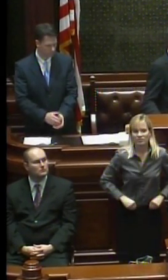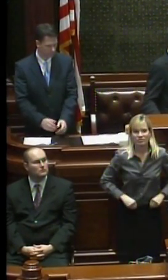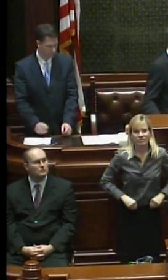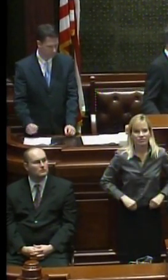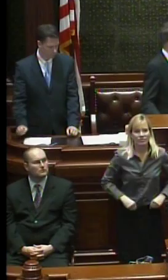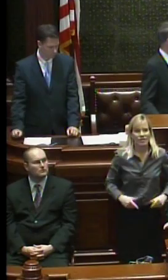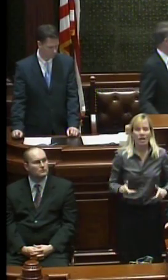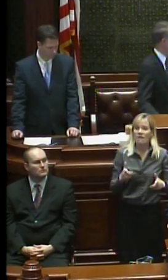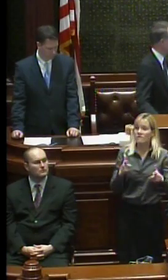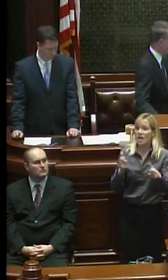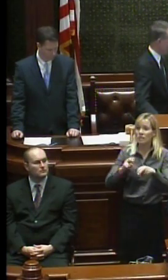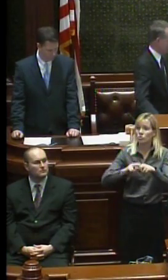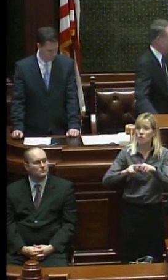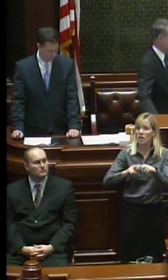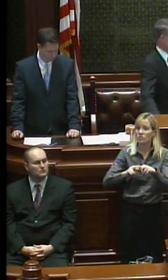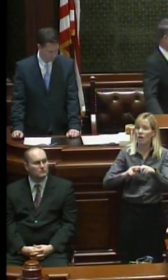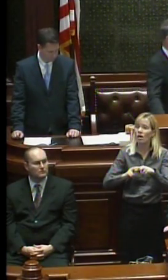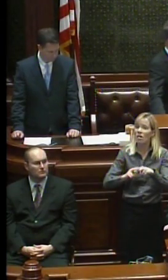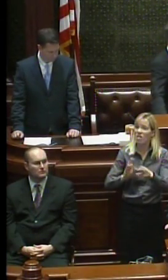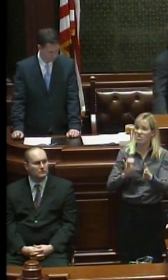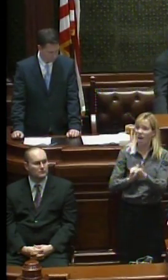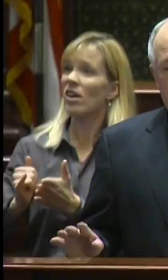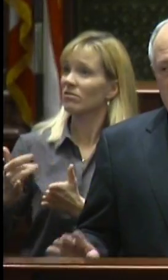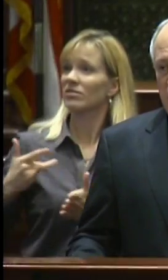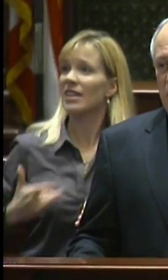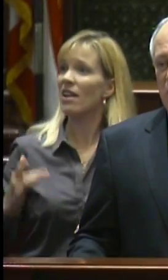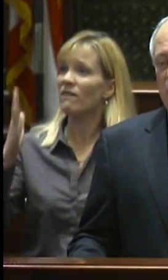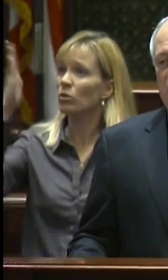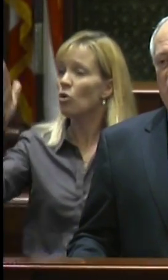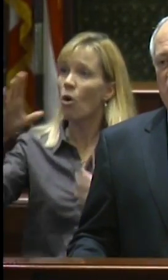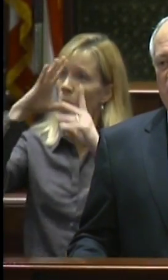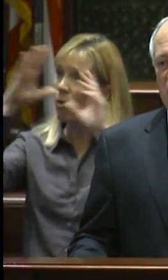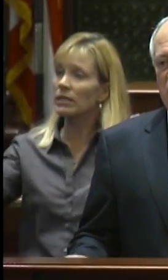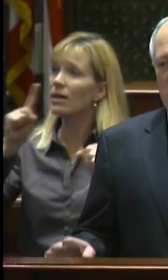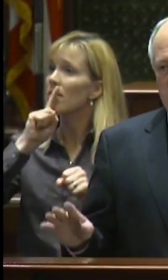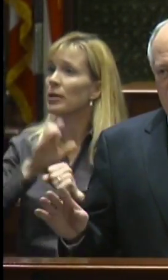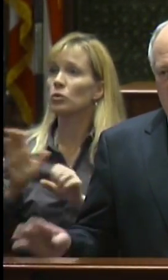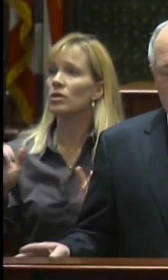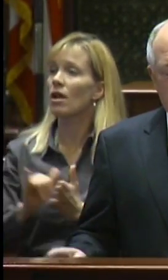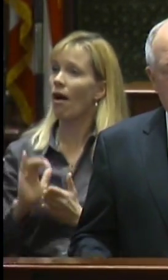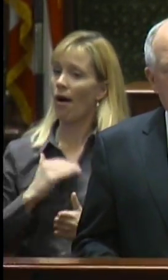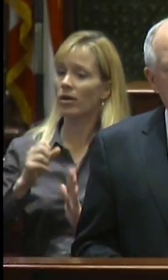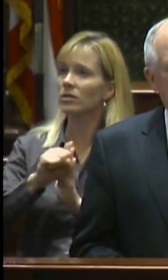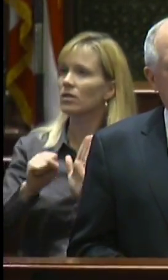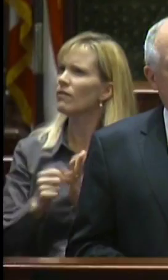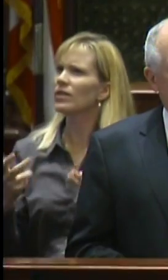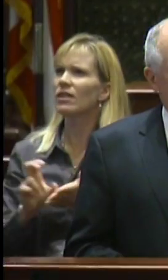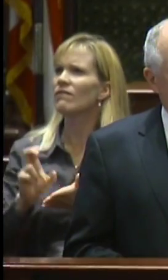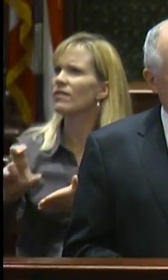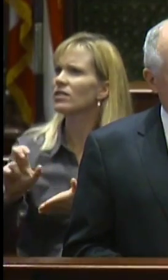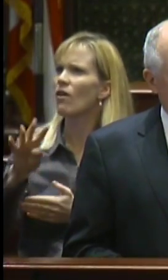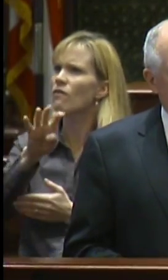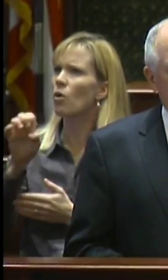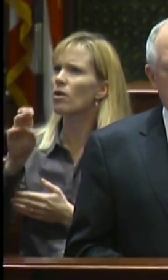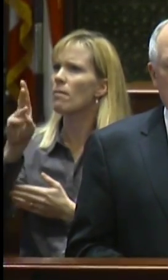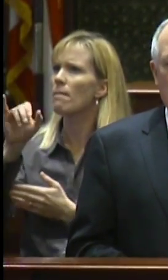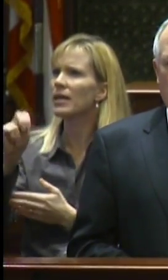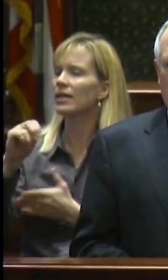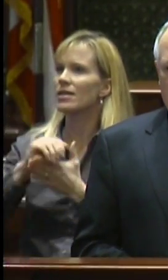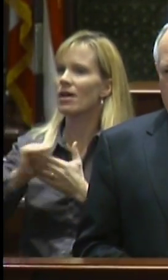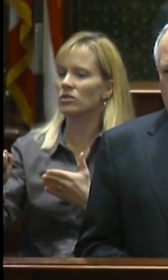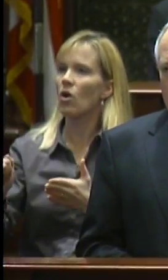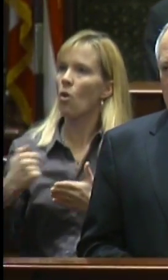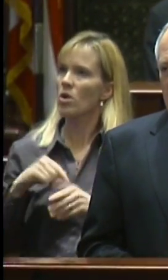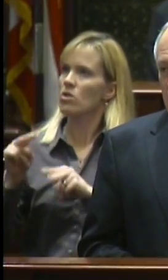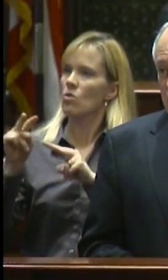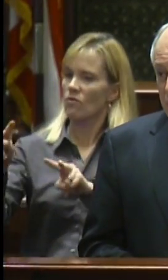You know, fast trains are the wave of the future. Our president is committed to this. Our state, we've invested $400 million. We